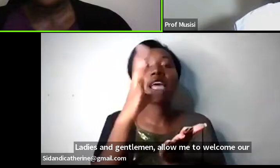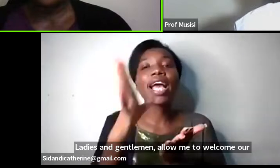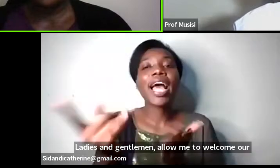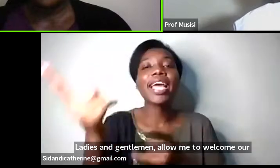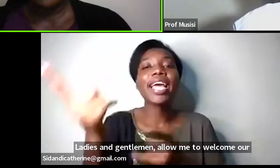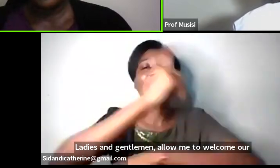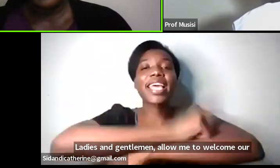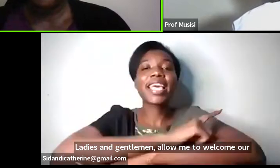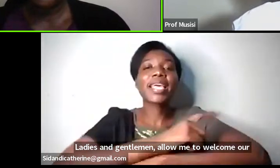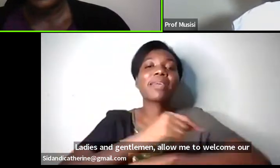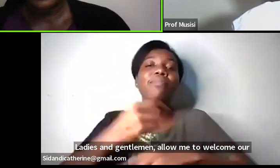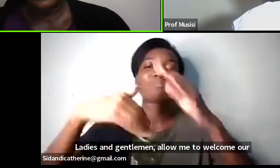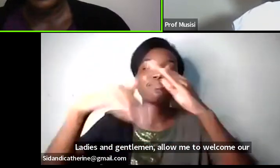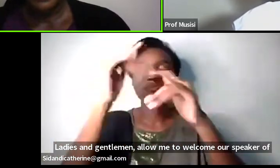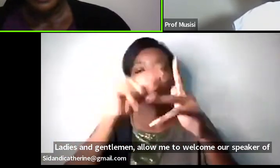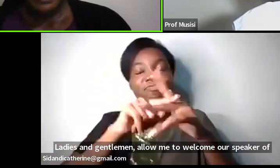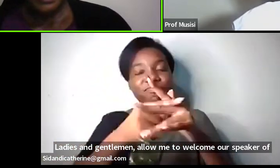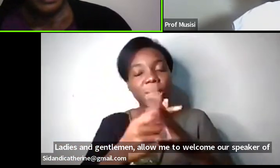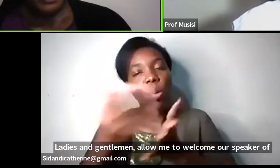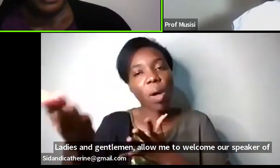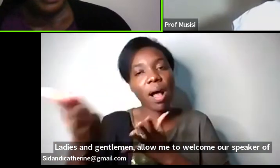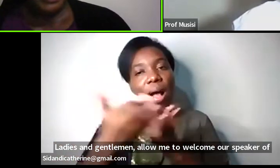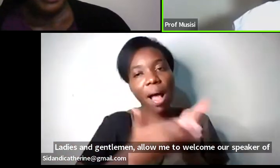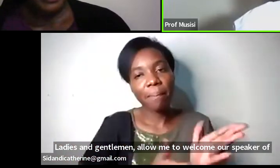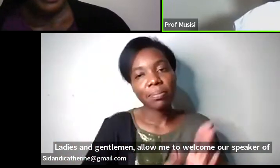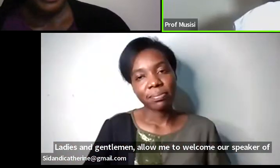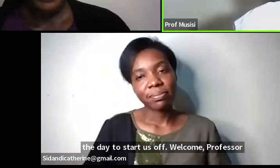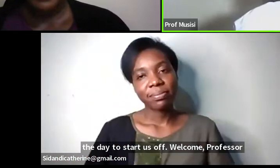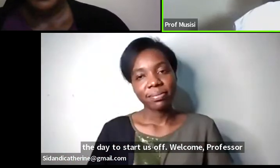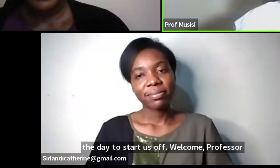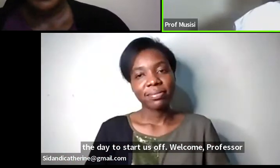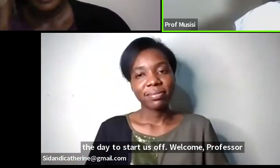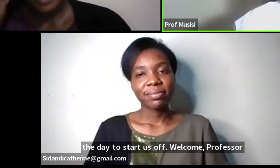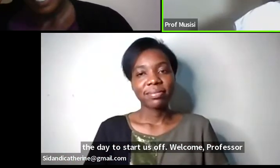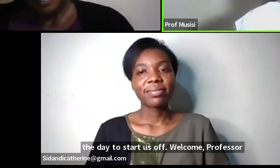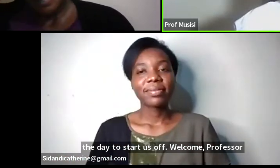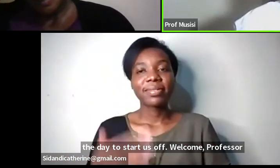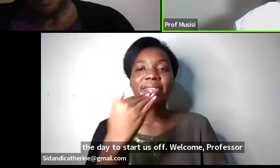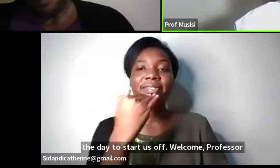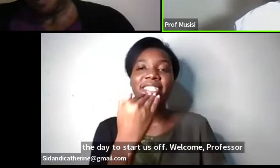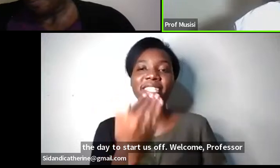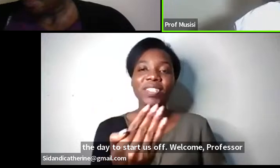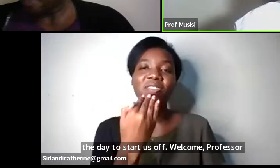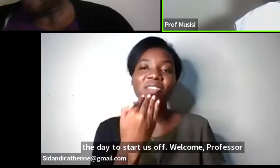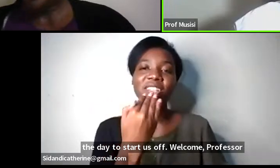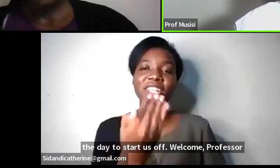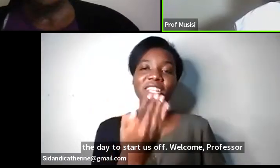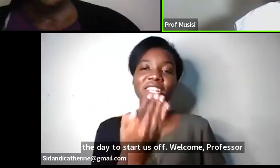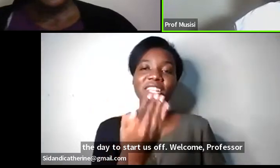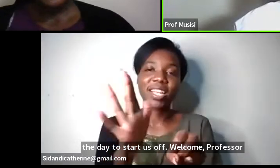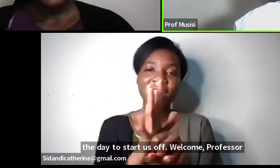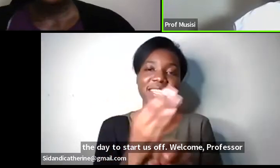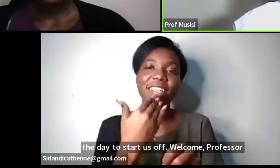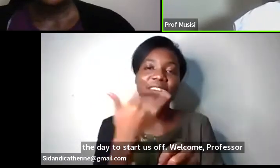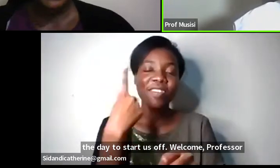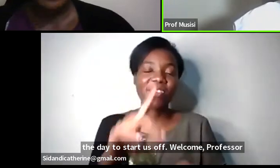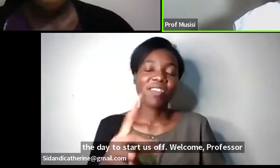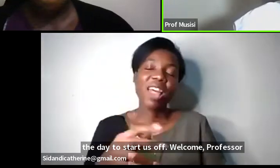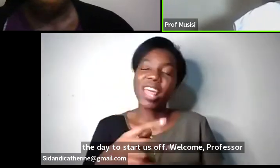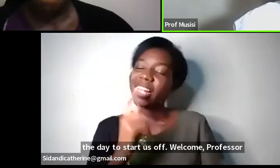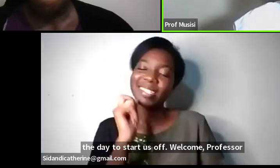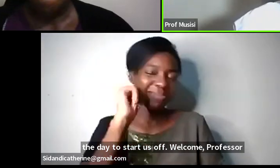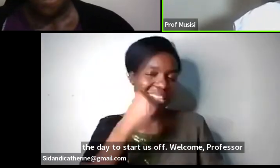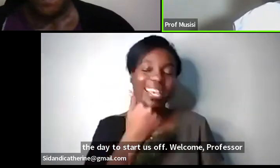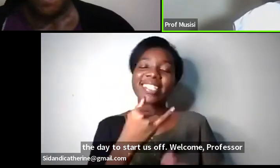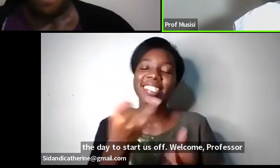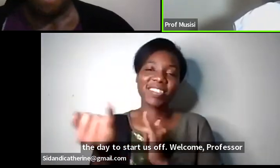off. Welcome, Professor. Thank you. Thank you, Grace, and thank you for the kind introduction. And